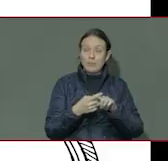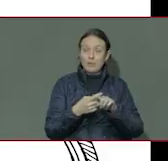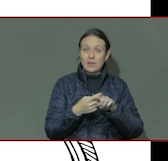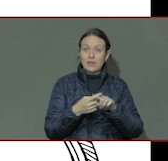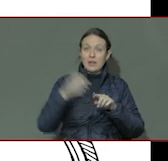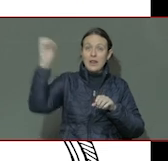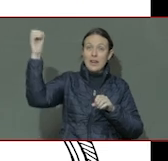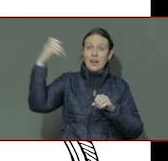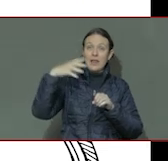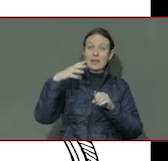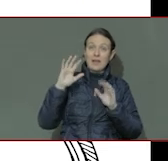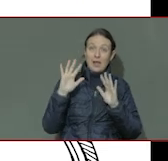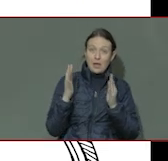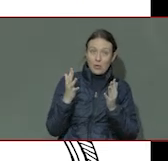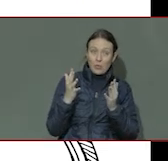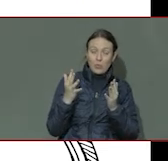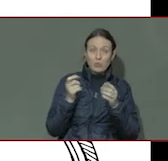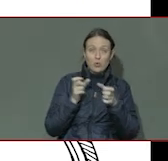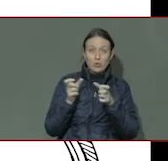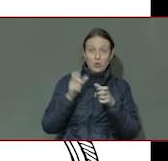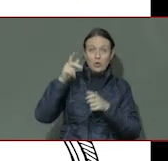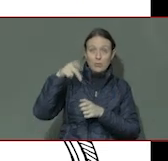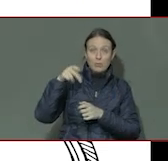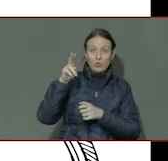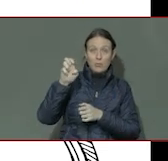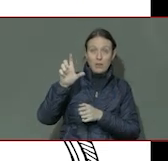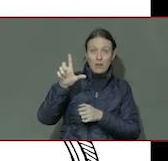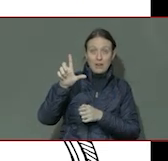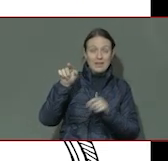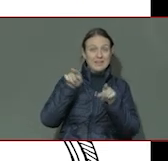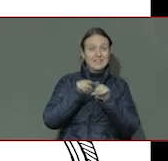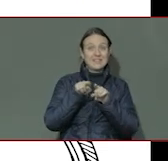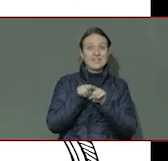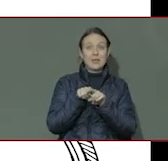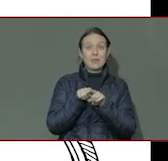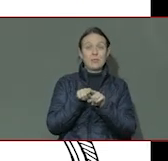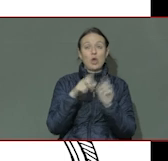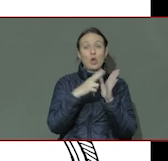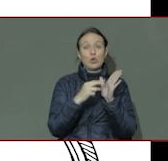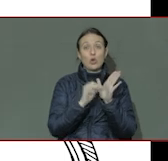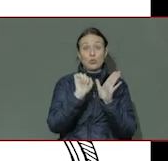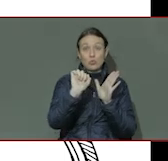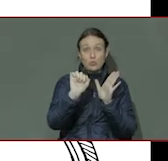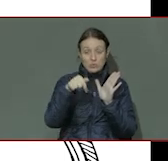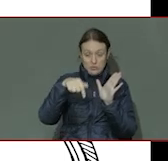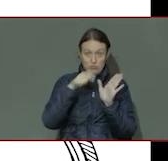is regulated, we are going to go to the pupil mechanism. You will see it's also on your notes that we handed